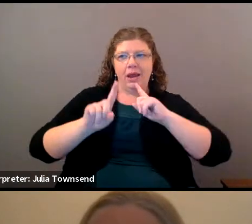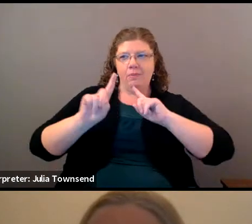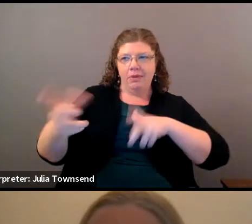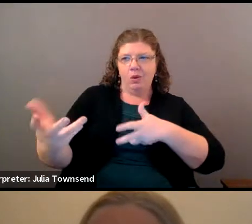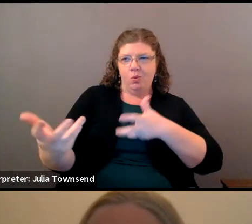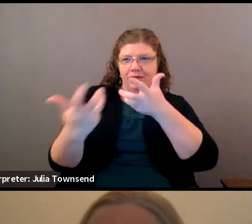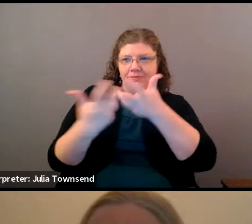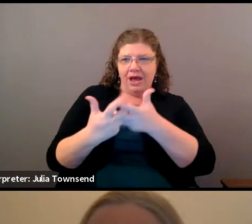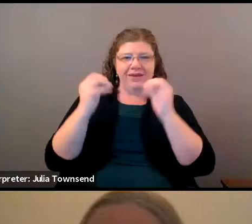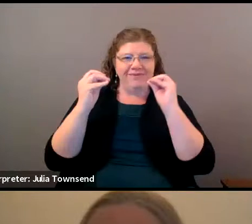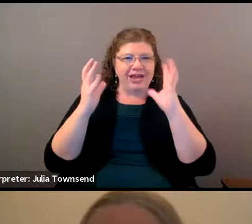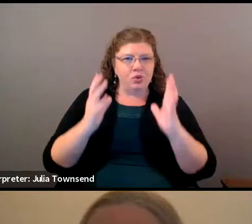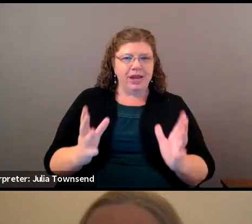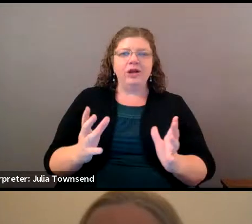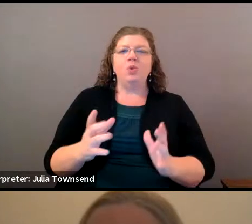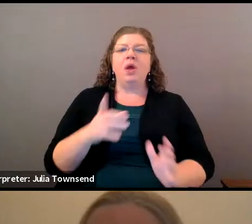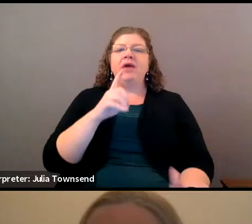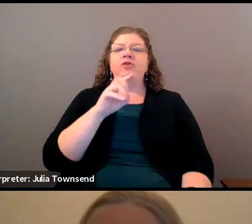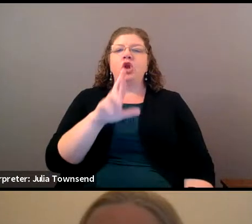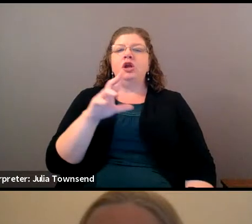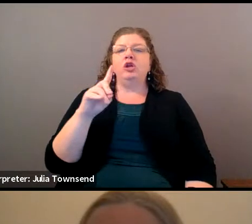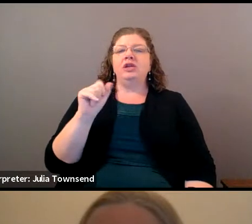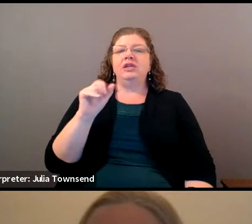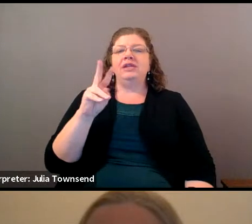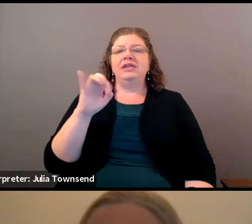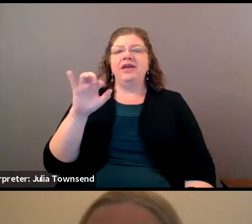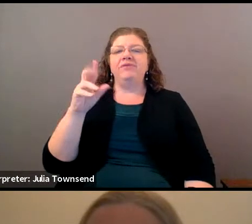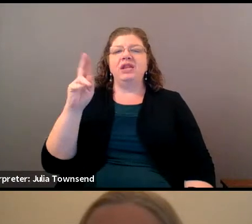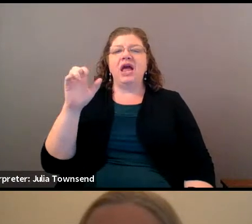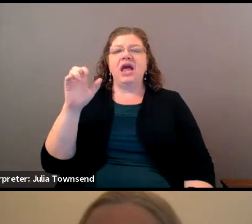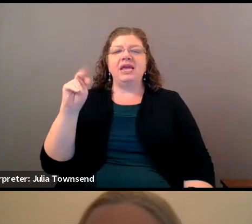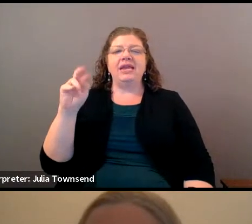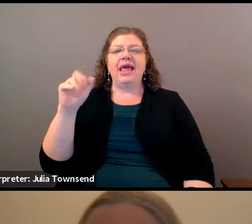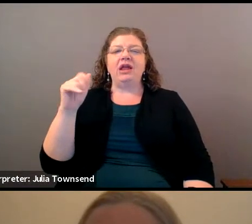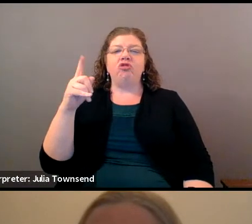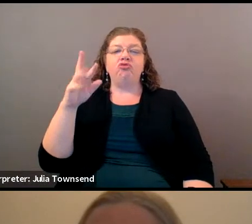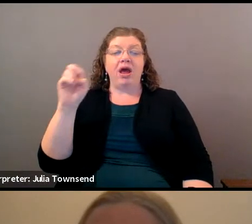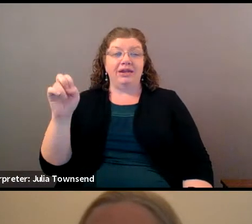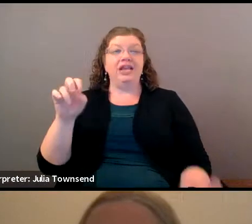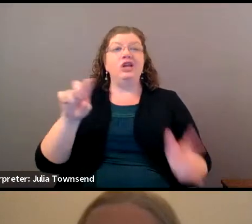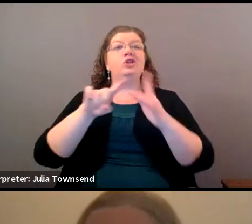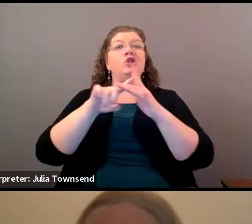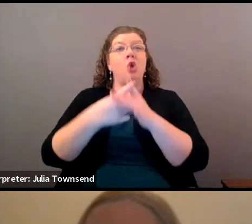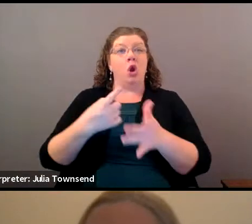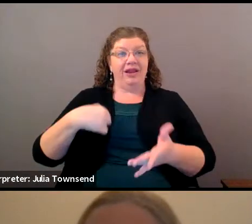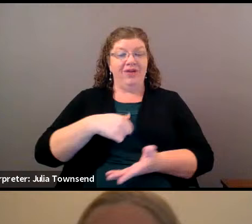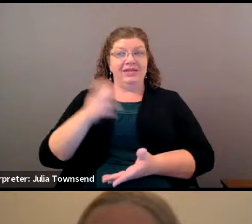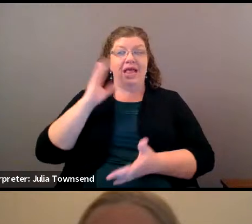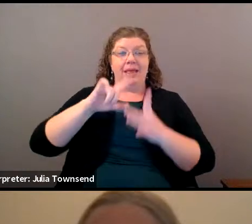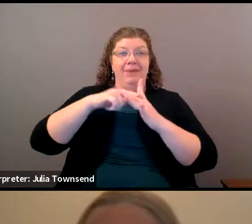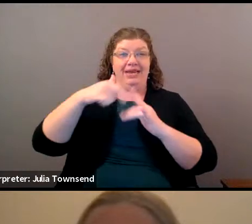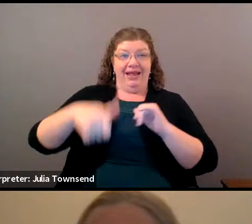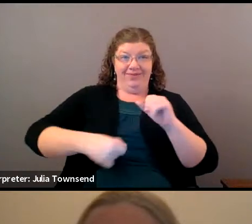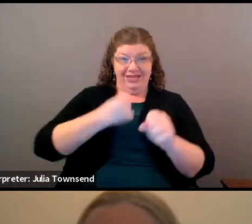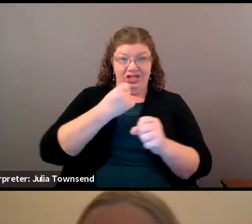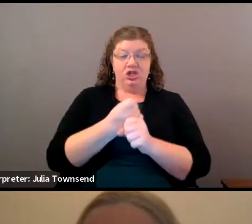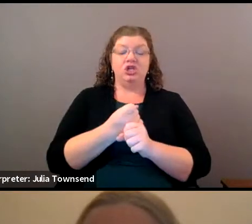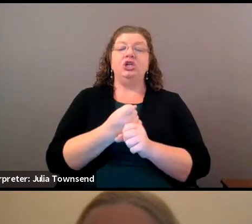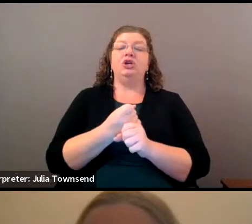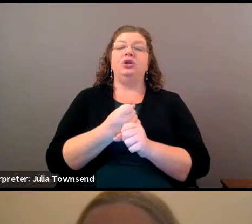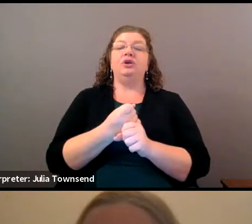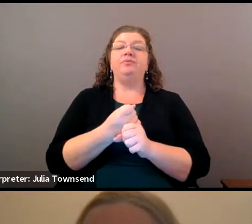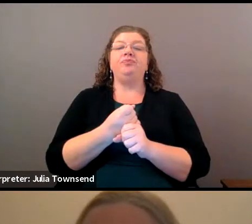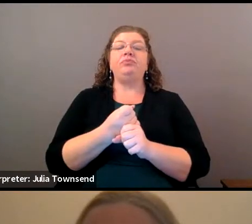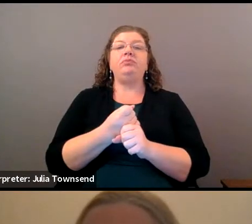educators. And we have Dr. David Duncan Andrade, who started us off at the beginning of this year